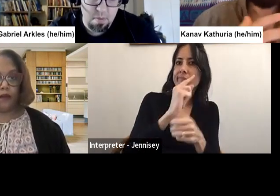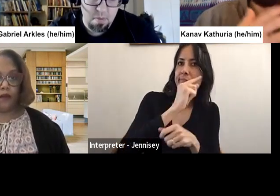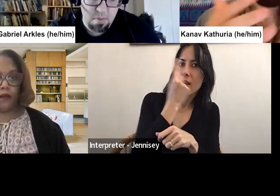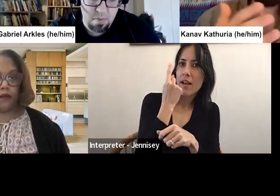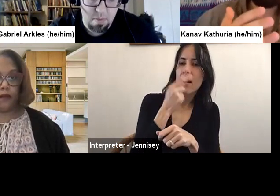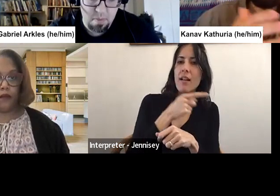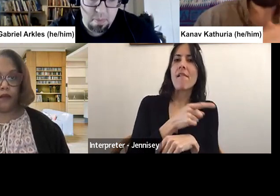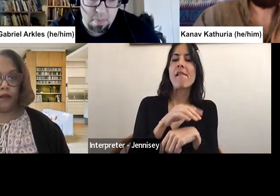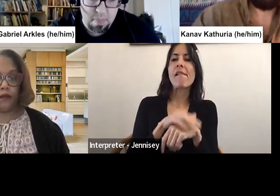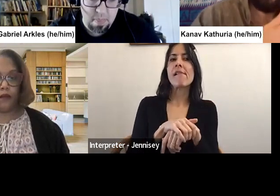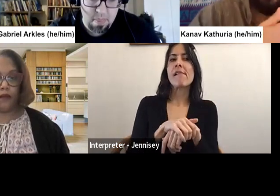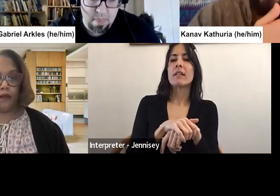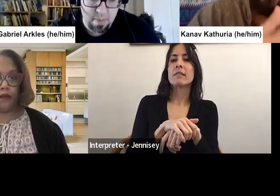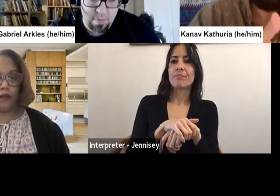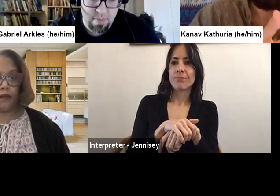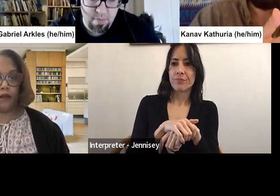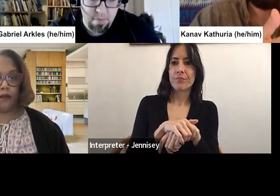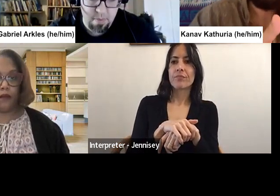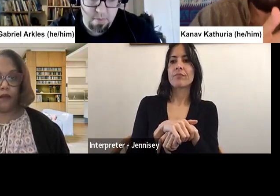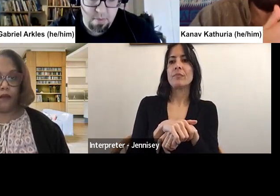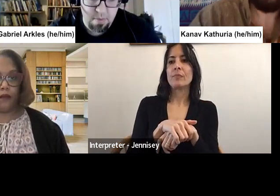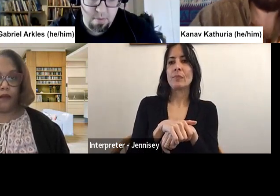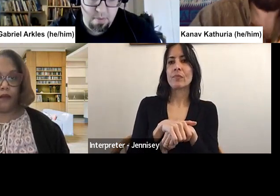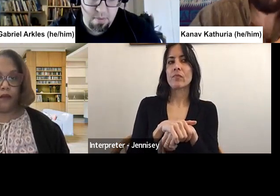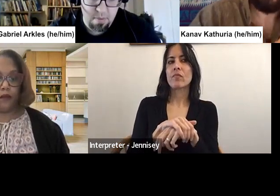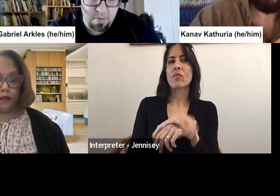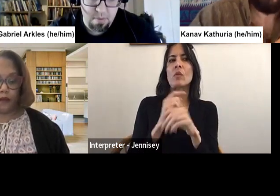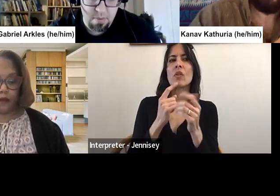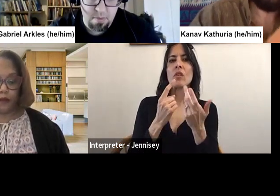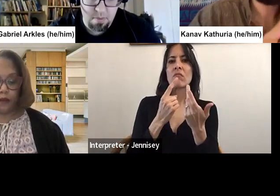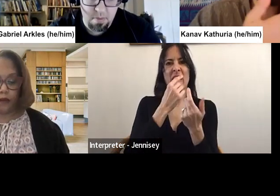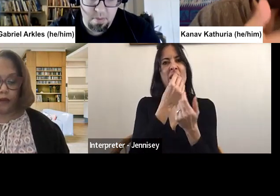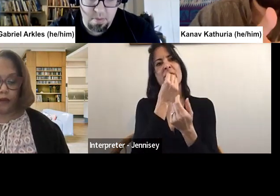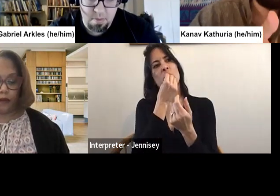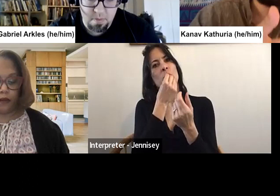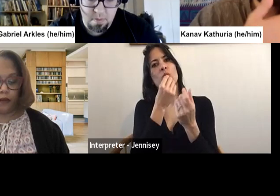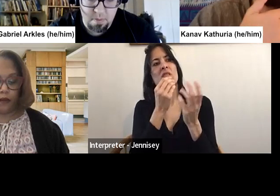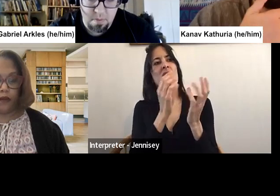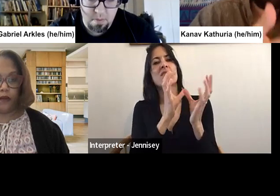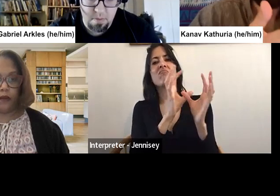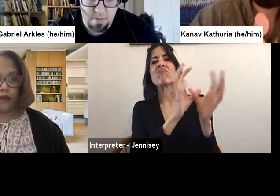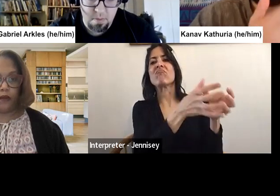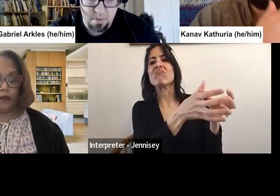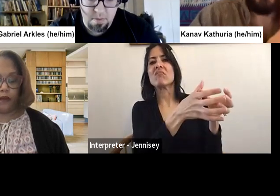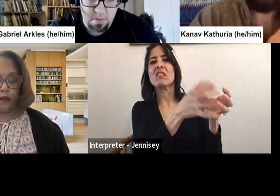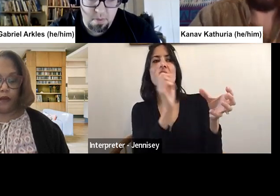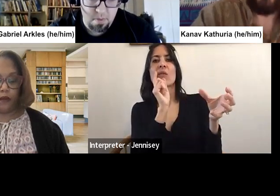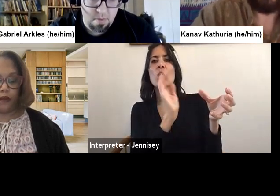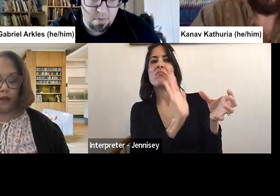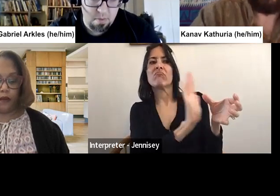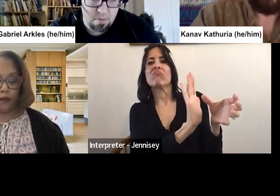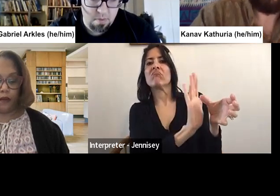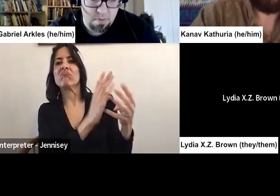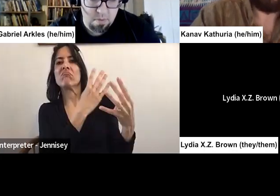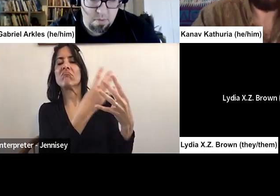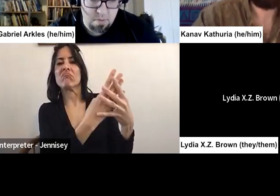that like a similar set of conditions which has produced food apartheid and prisons, a similar set of conditions that have produced prisons are the same as the ones